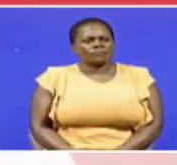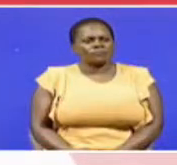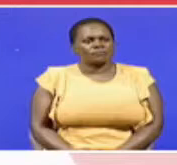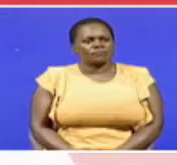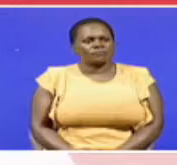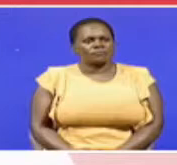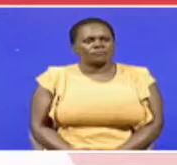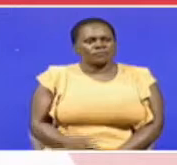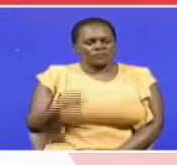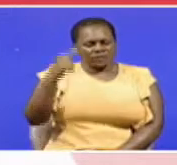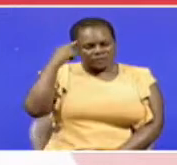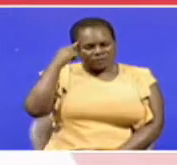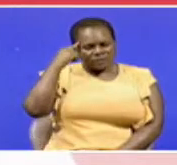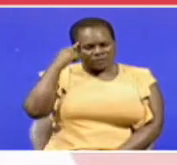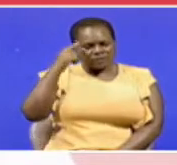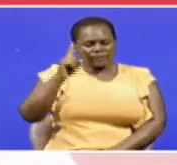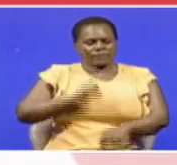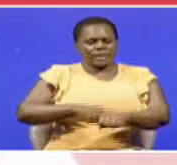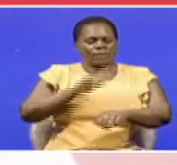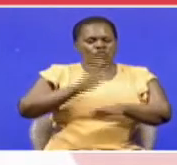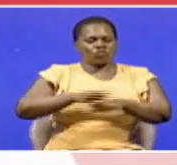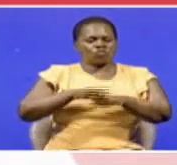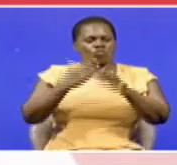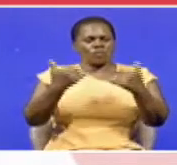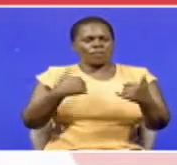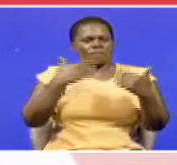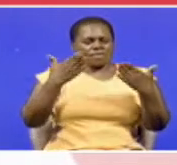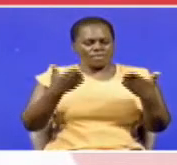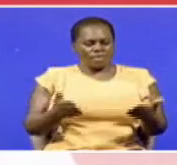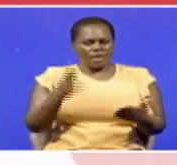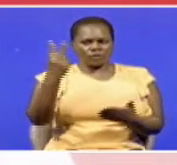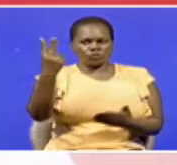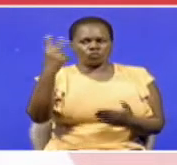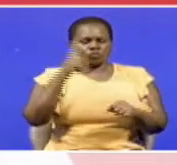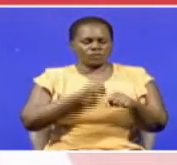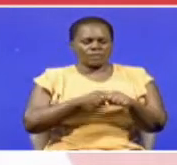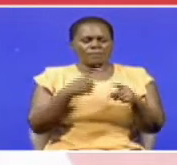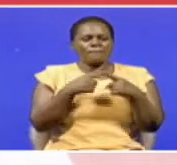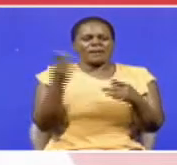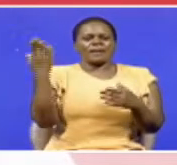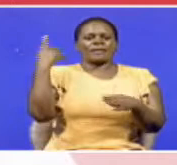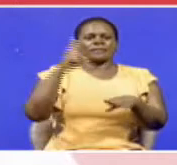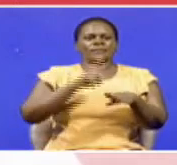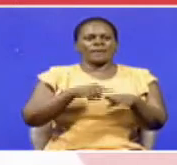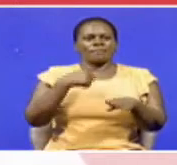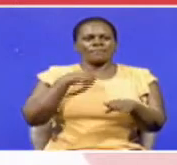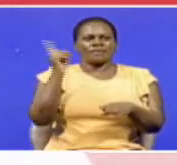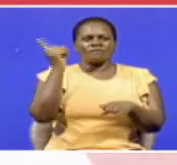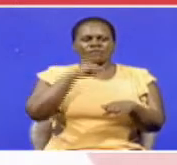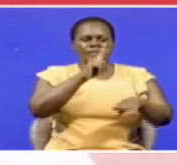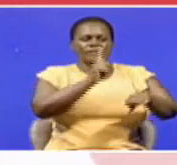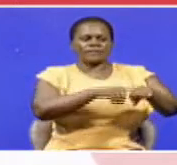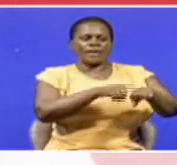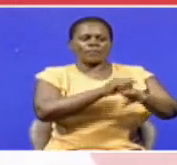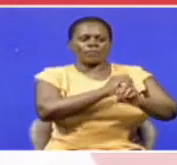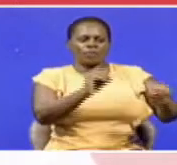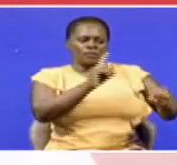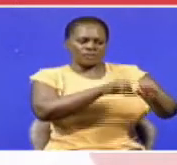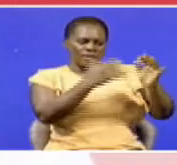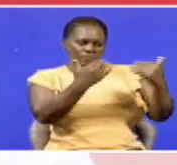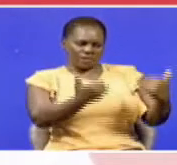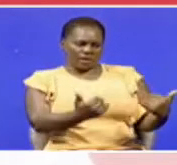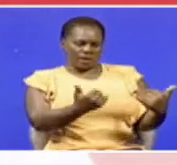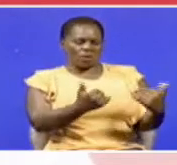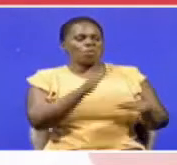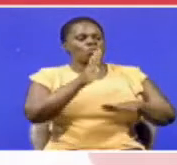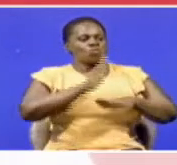I think season FC imekuwa season poa sana. I've been here twice, but the last time sikumaliza season. So this time imekuwa poa